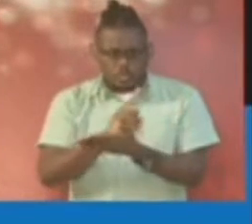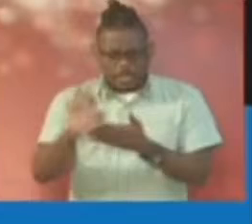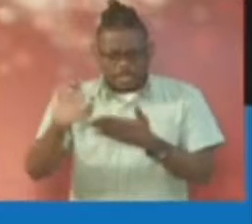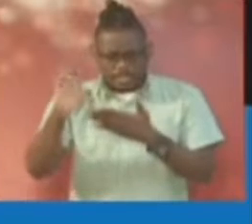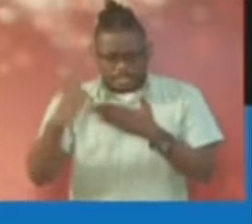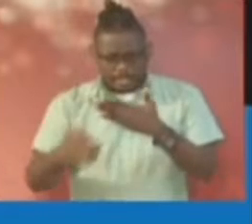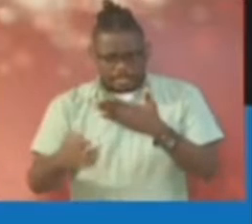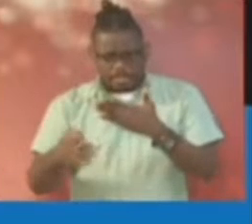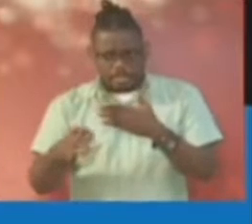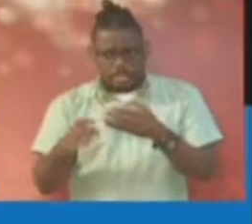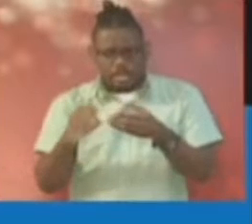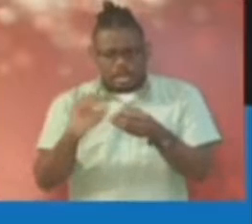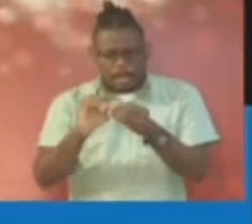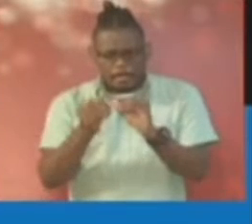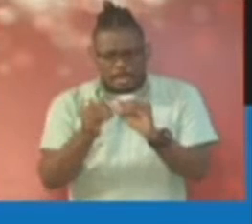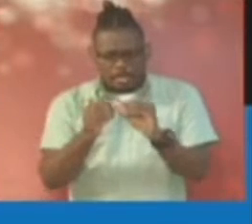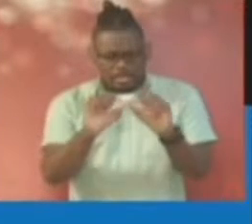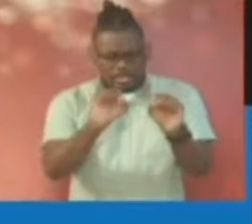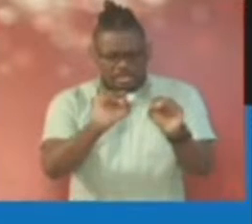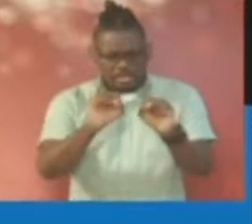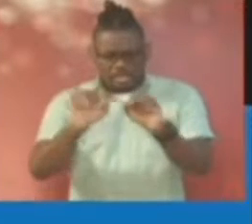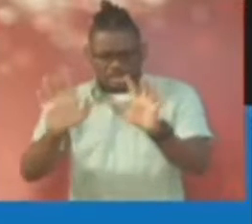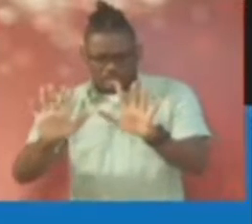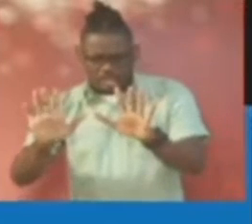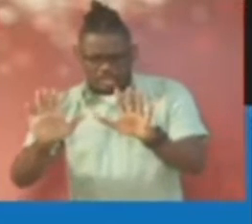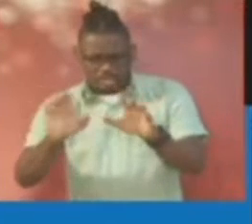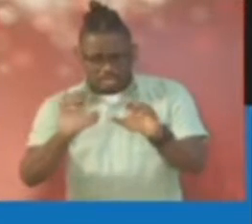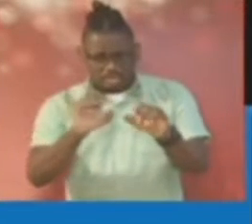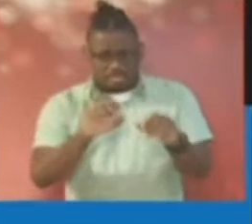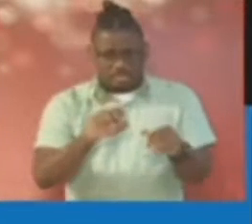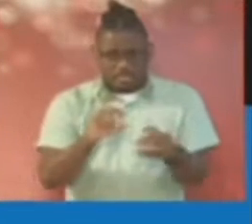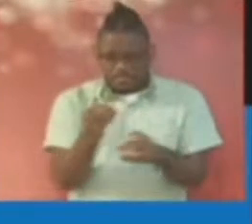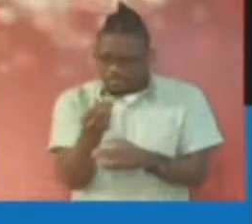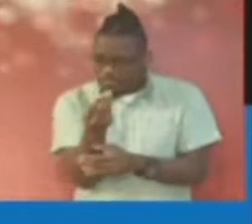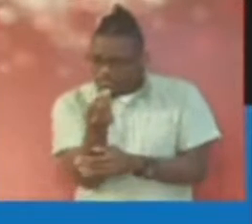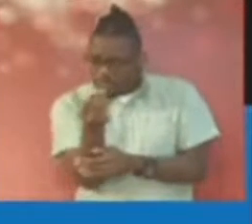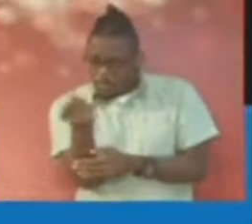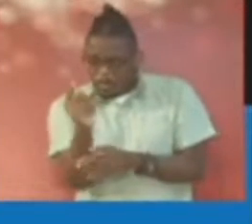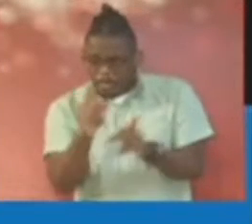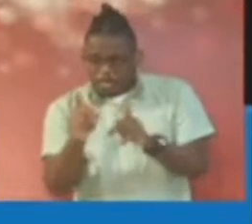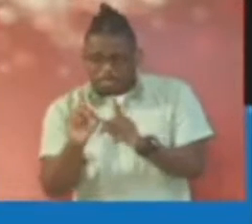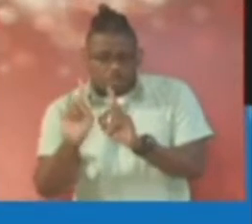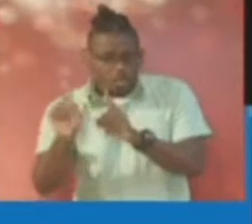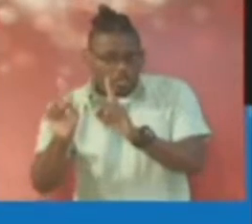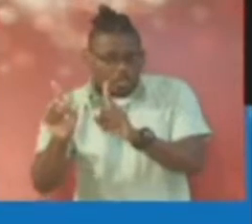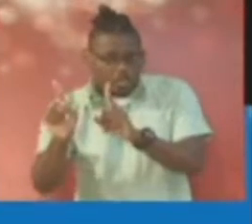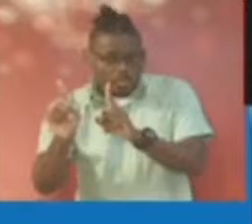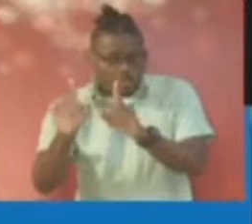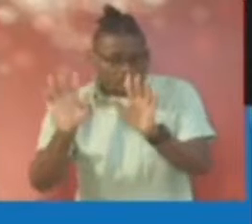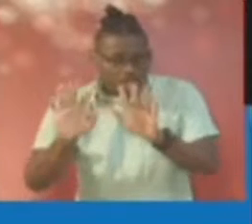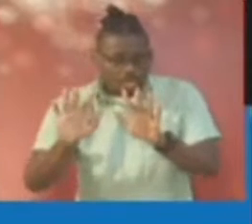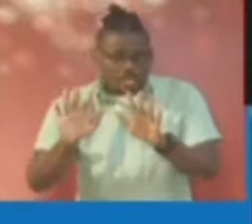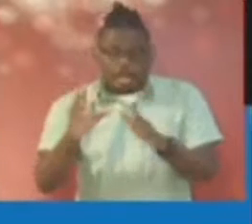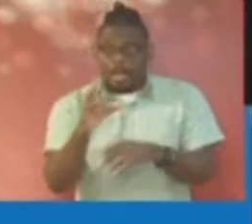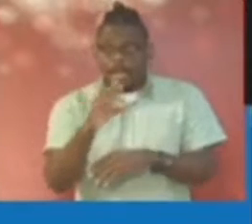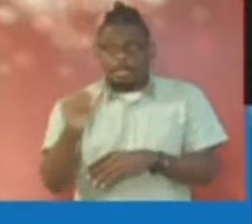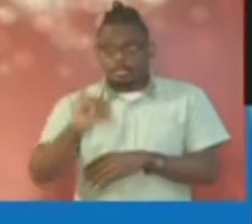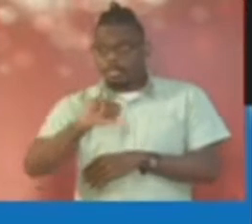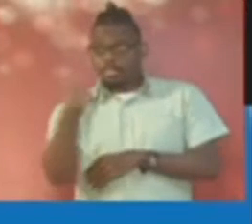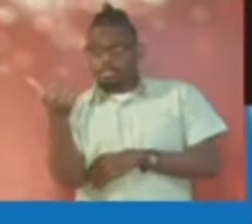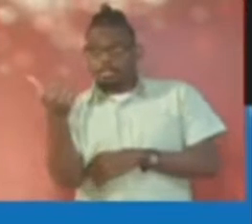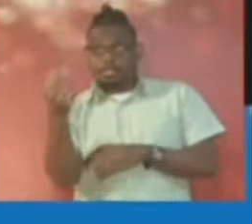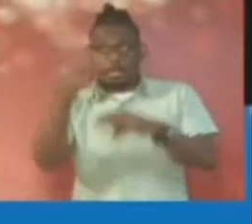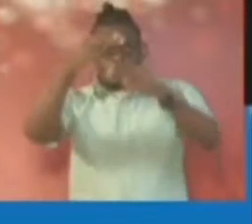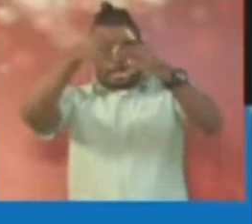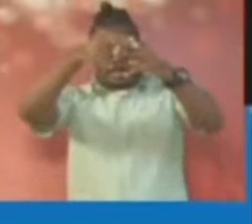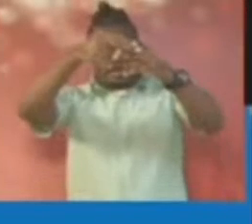Monday, Tuesday we will have lower numbers? And why do you think the reason for that? And secondly, in terms of the contact tracing, has sufficient